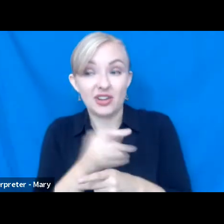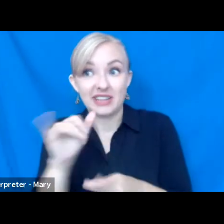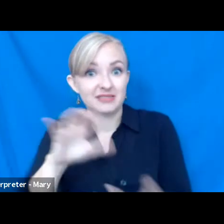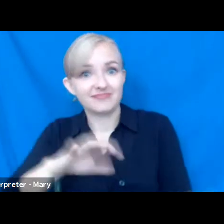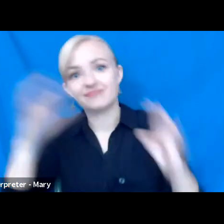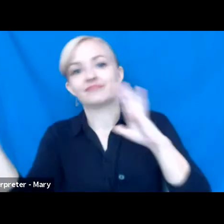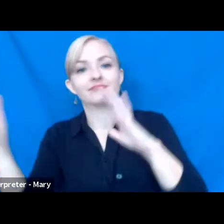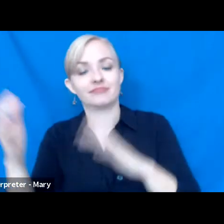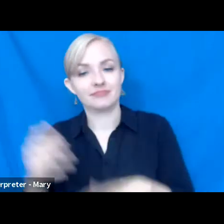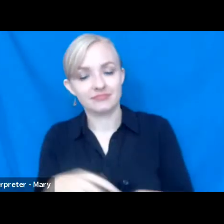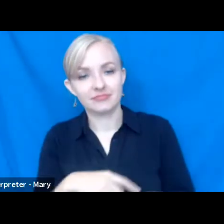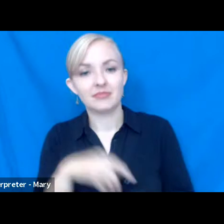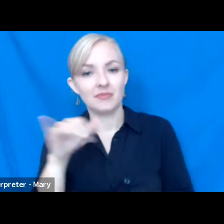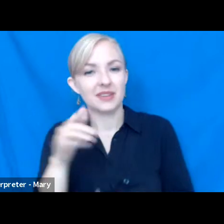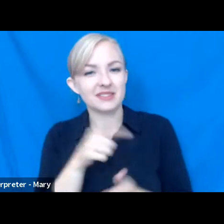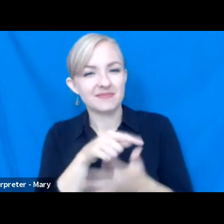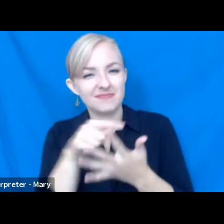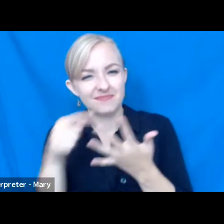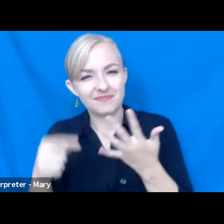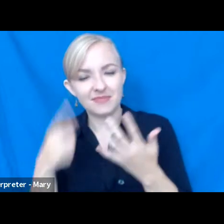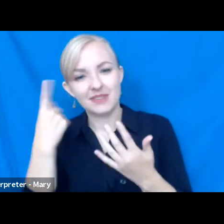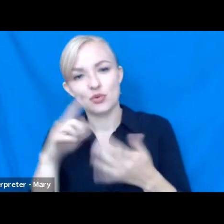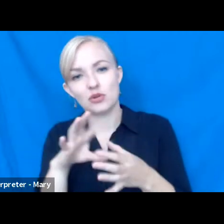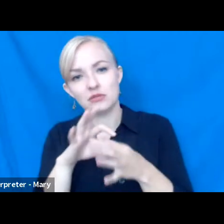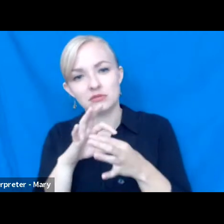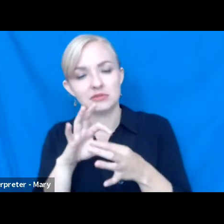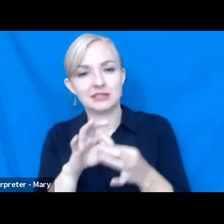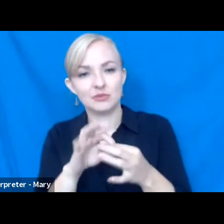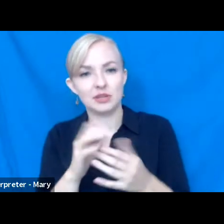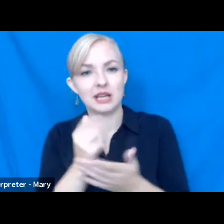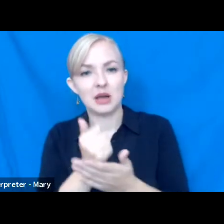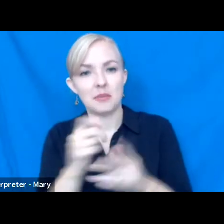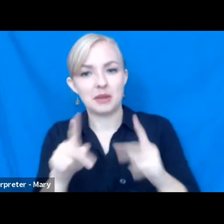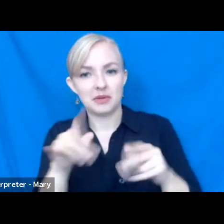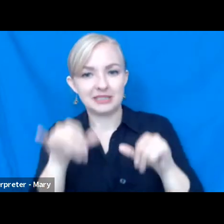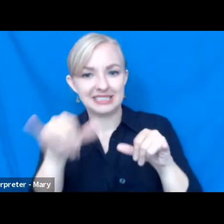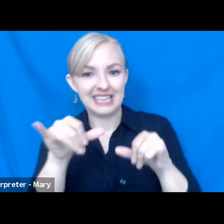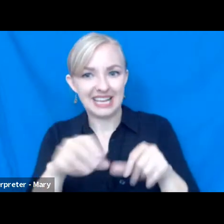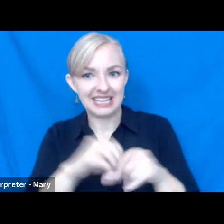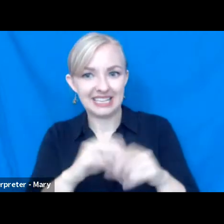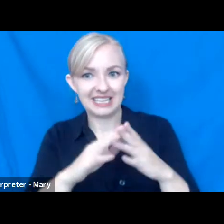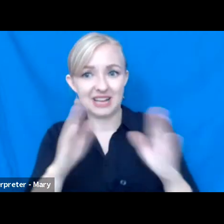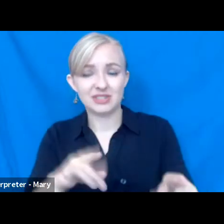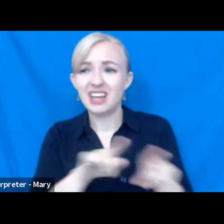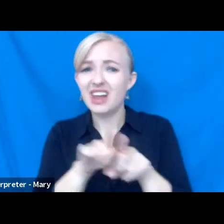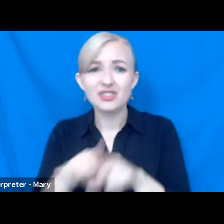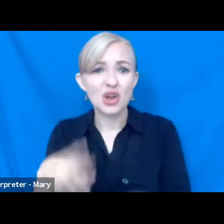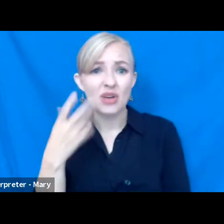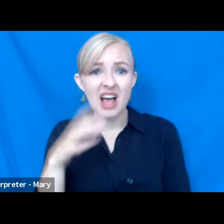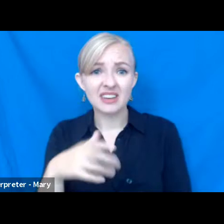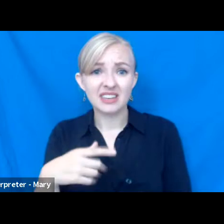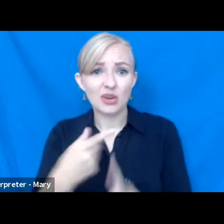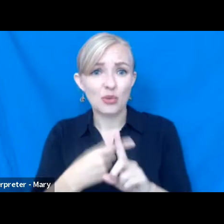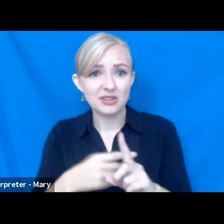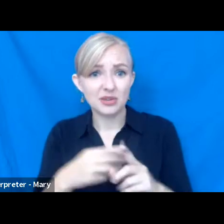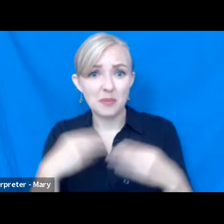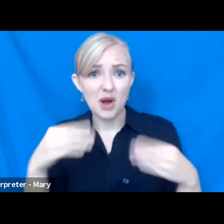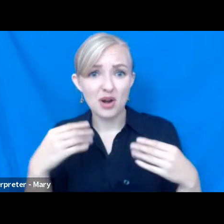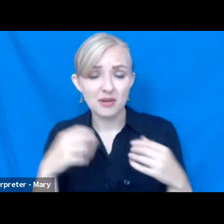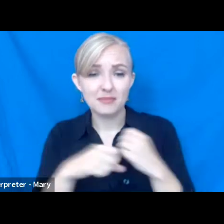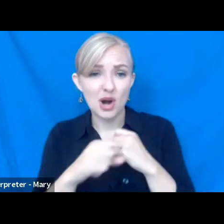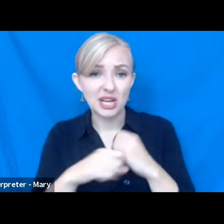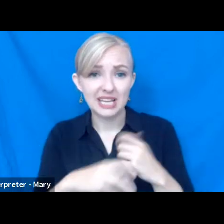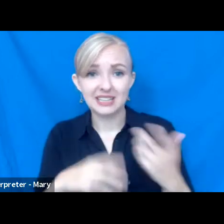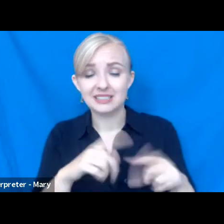and safe. And the basics and being able to navigate just hot rental markets requires a lot of